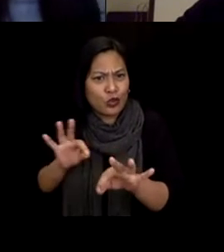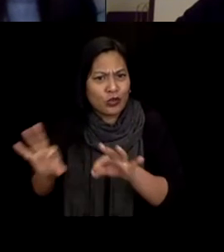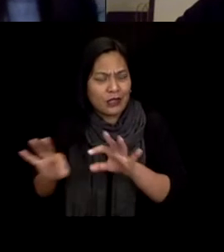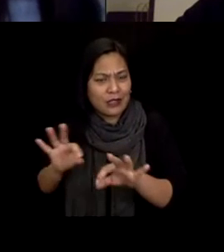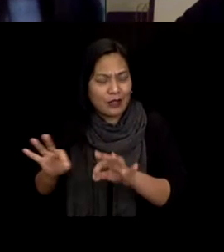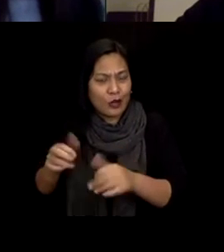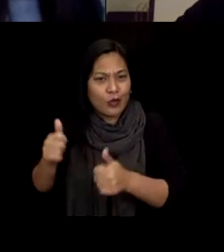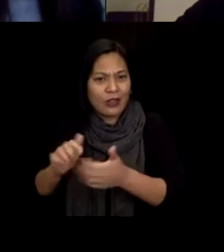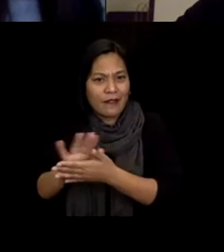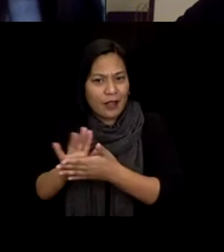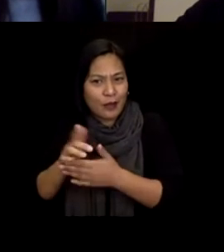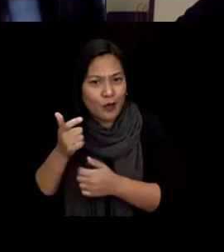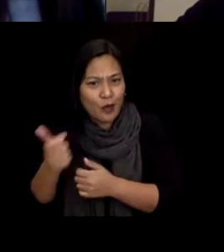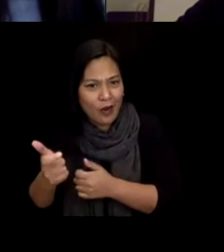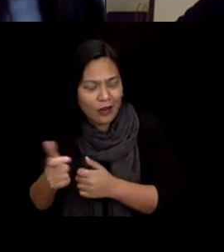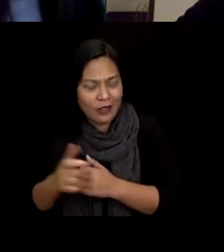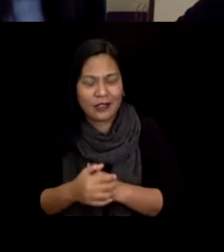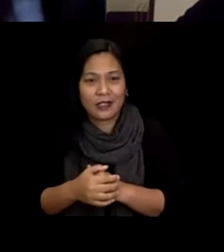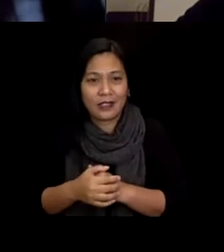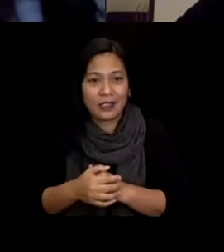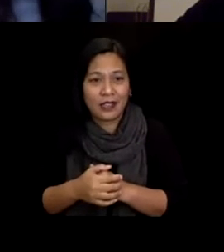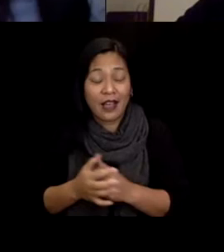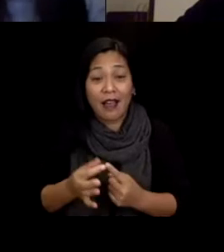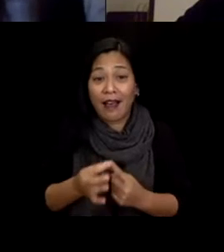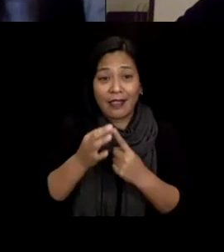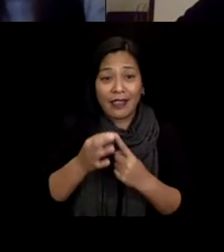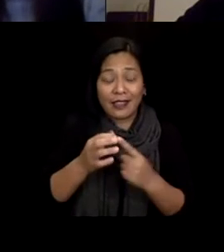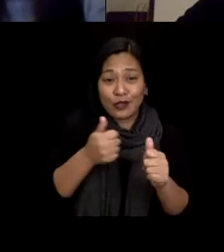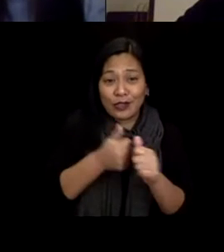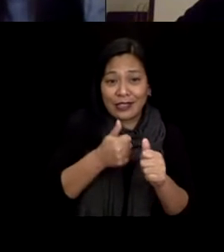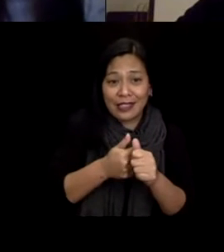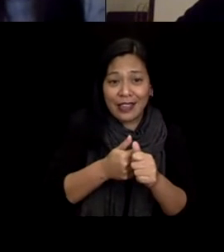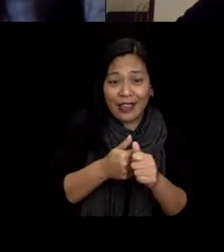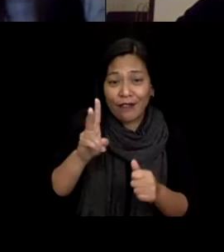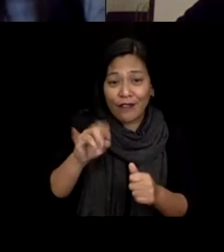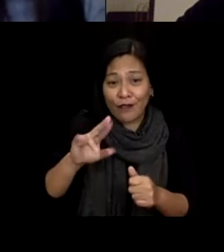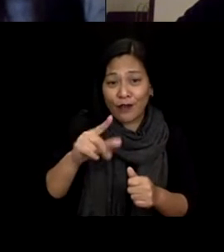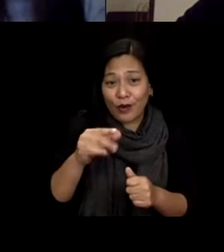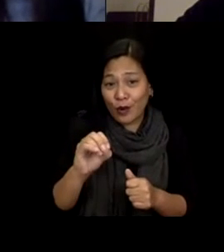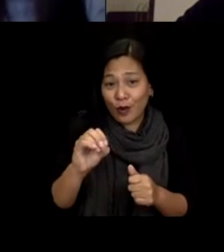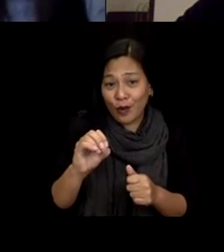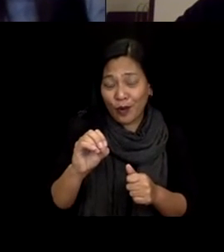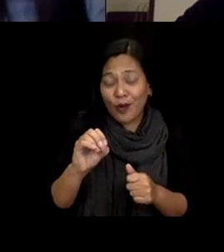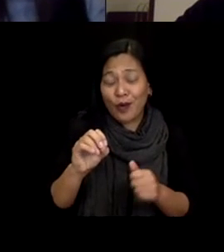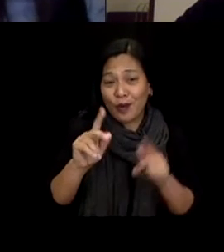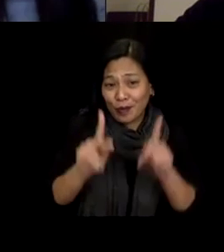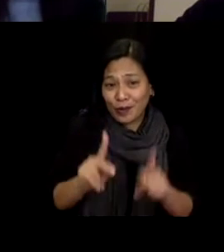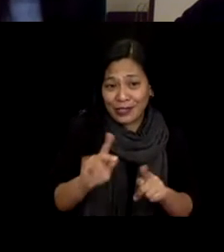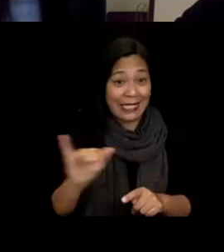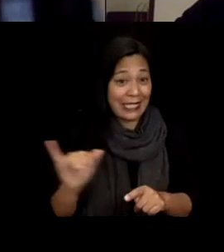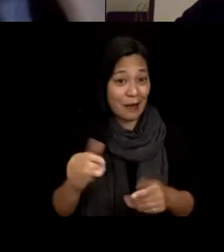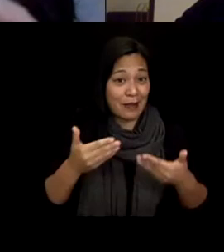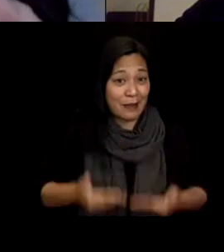are a Virgo passing person like me, you would